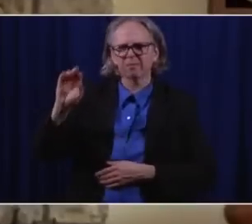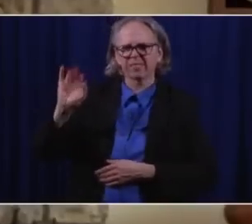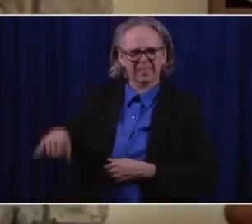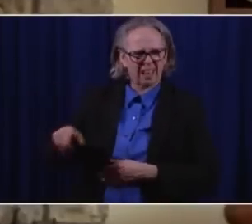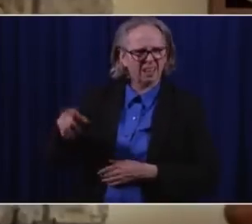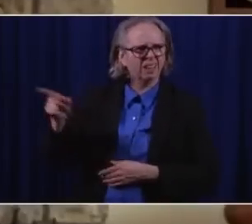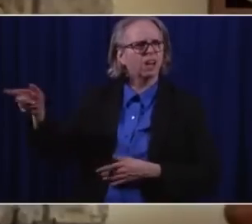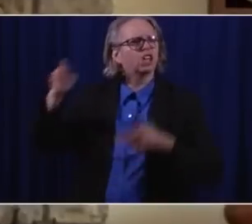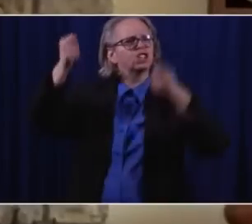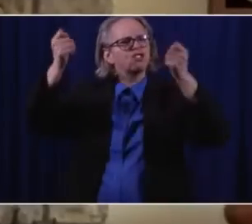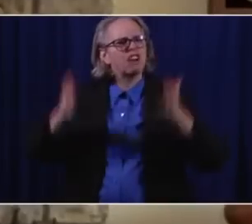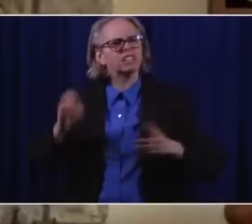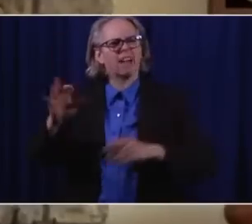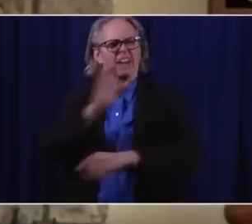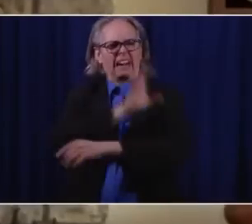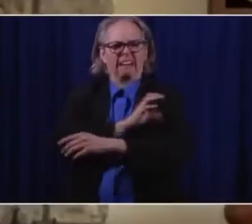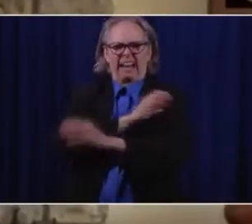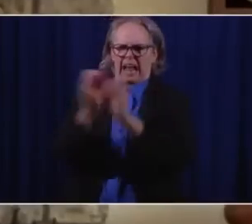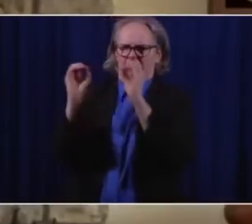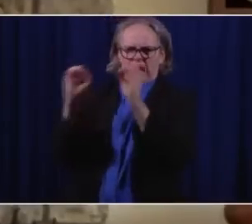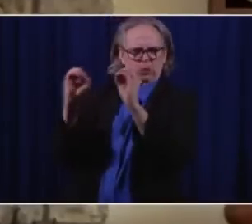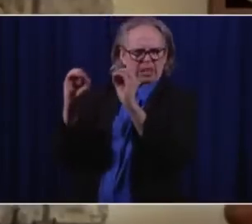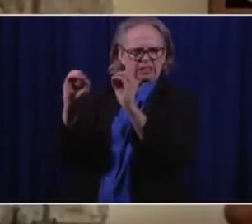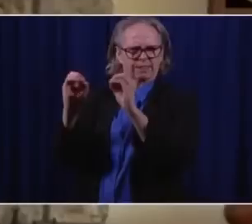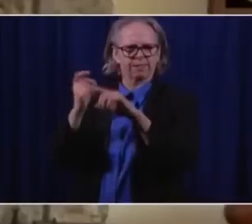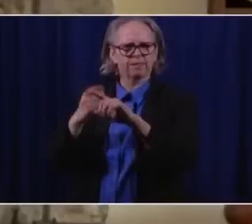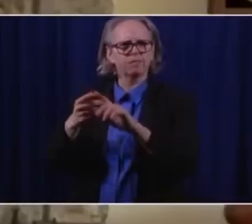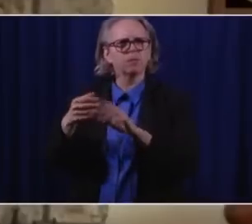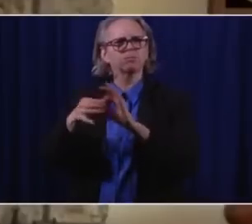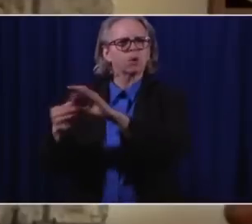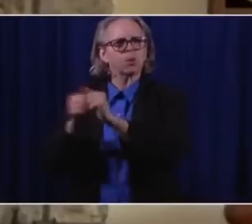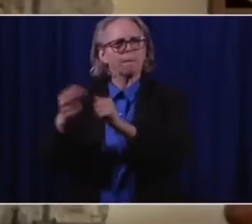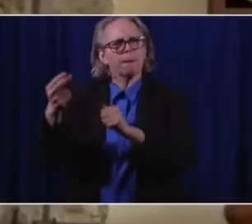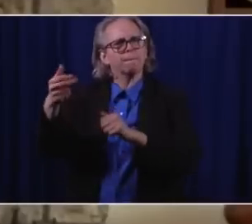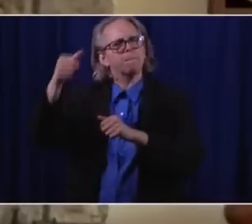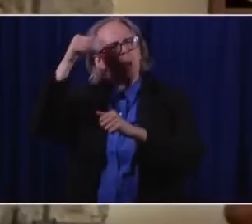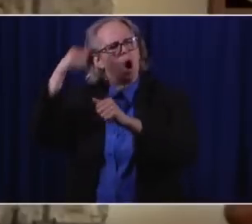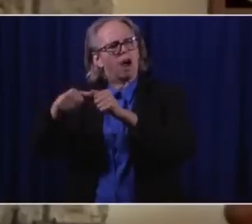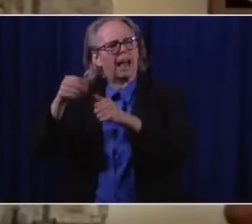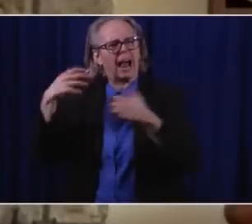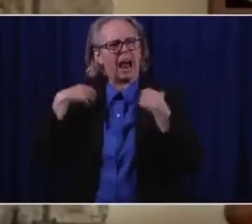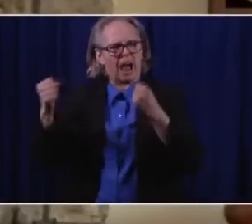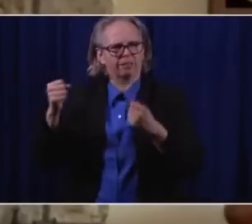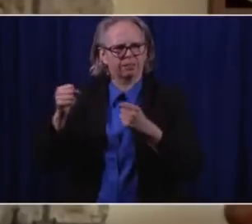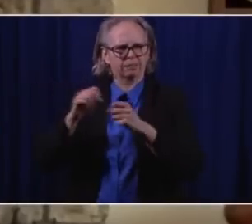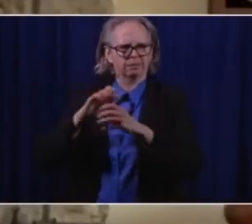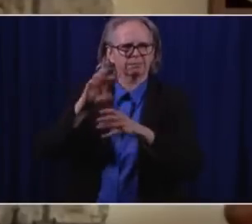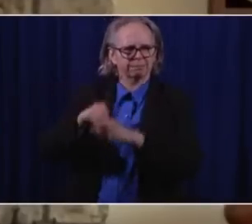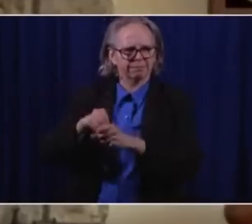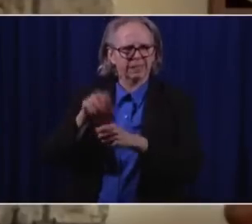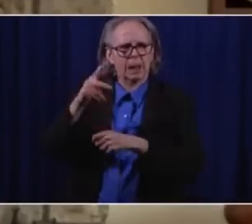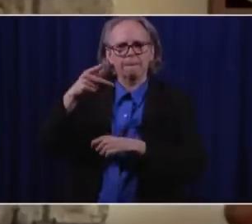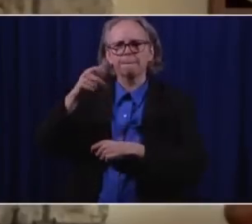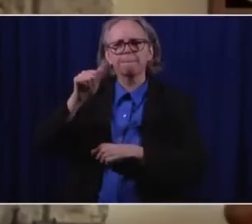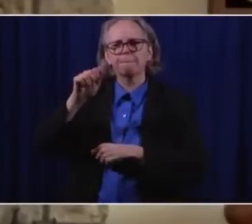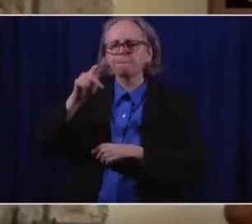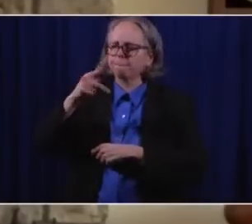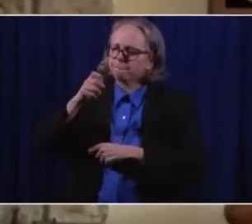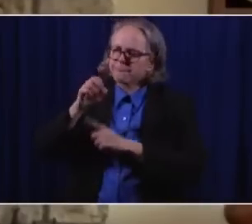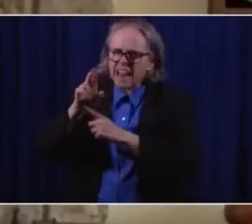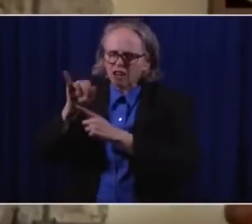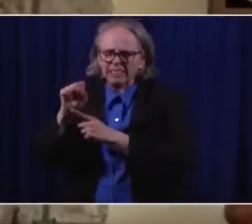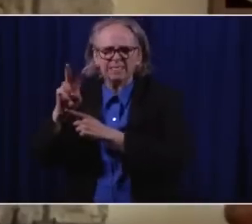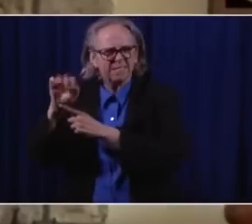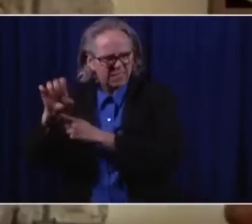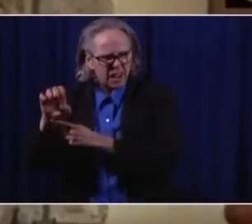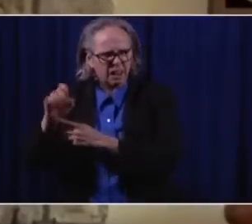Education for Memorial Health and Independent Health System in Marysville. She's been on the nursing staff at Memorial for 17 years